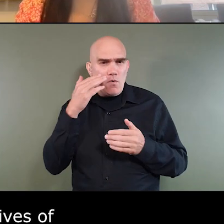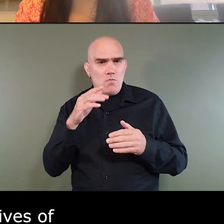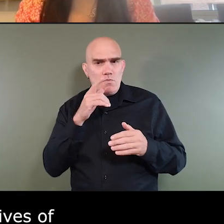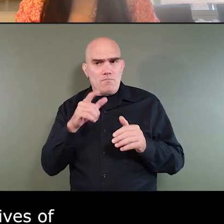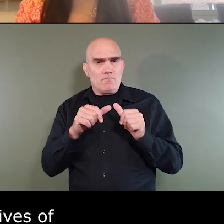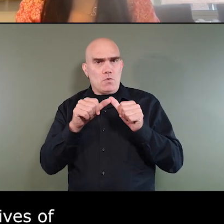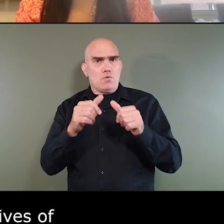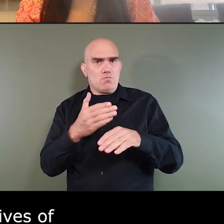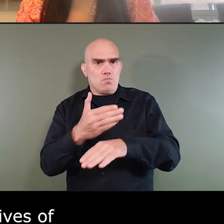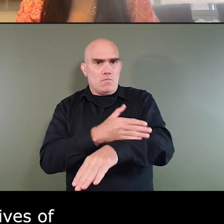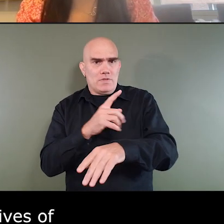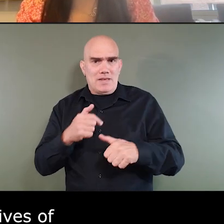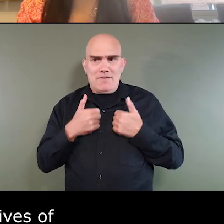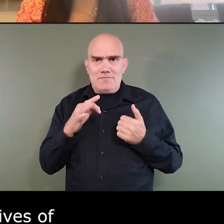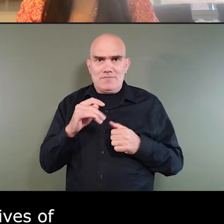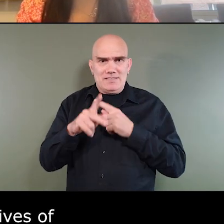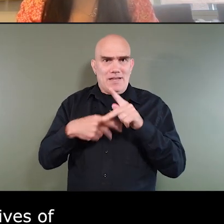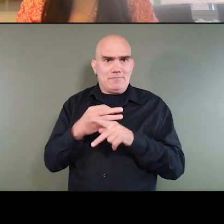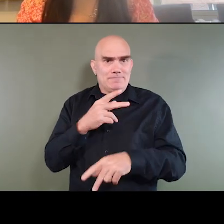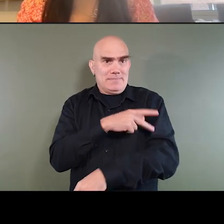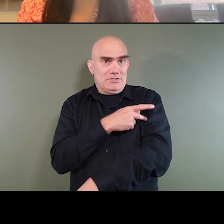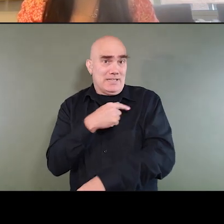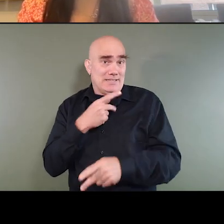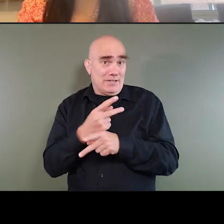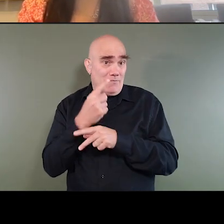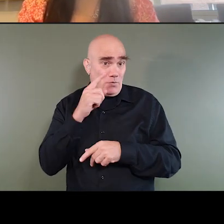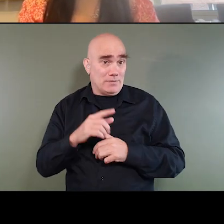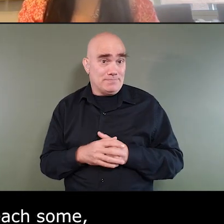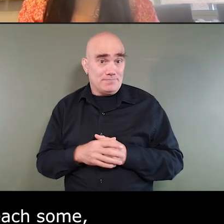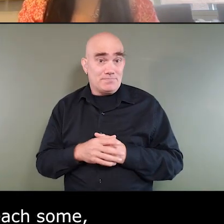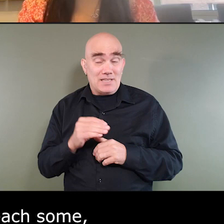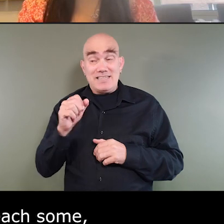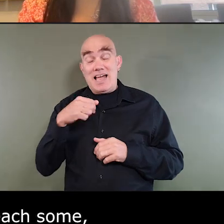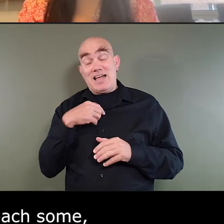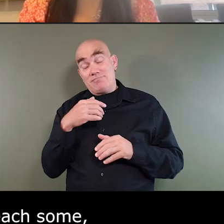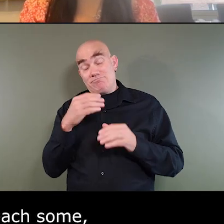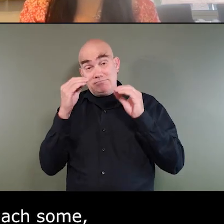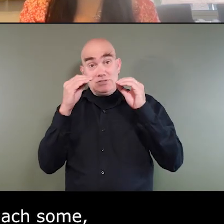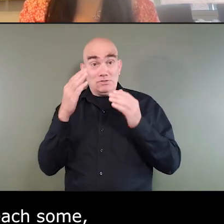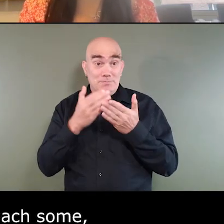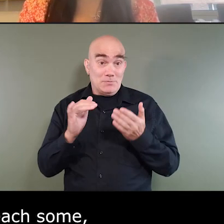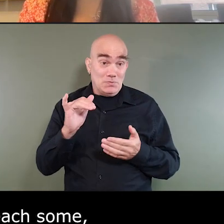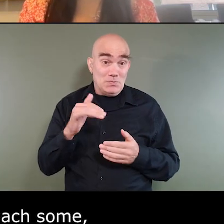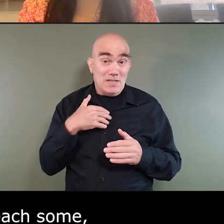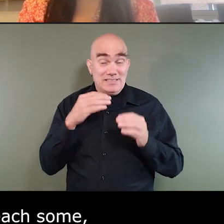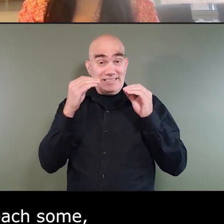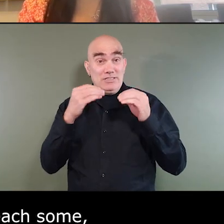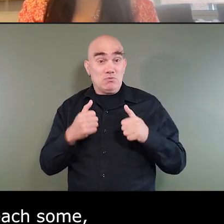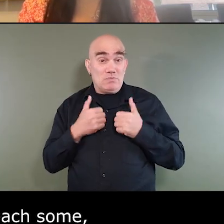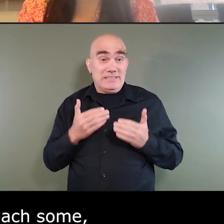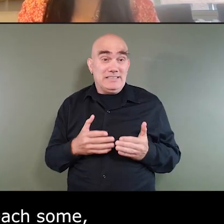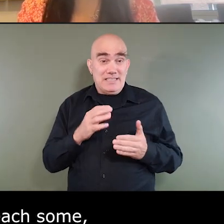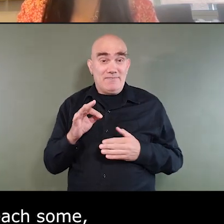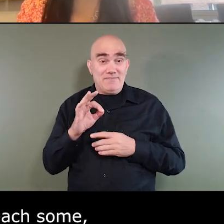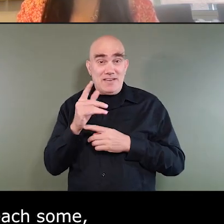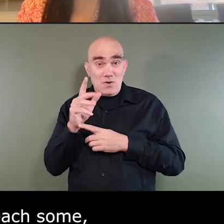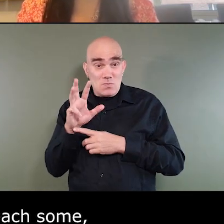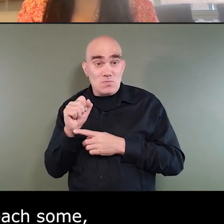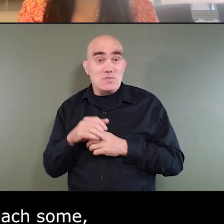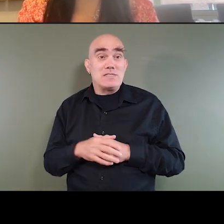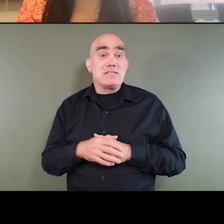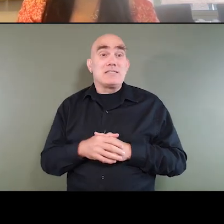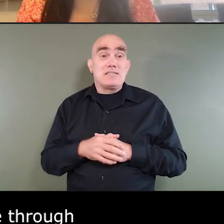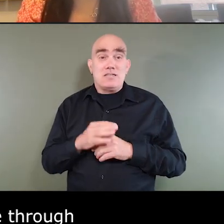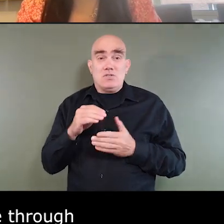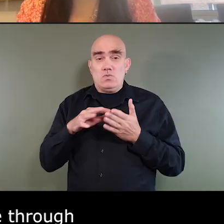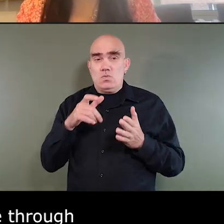the lives of the types of patients that I care for. And I get to teach some. I get to teach residents and